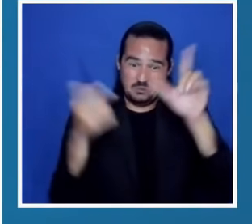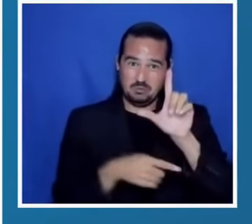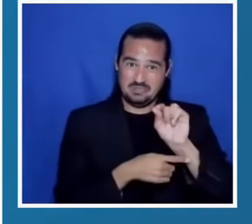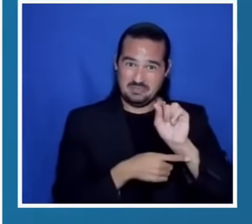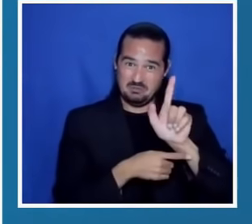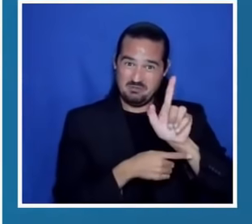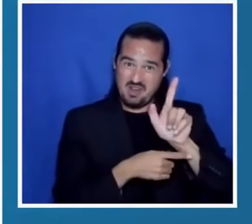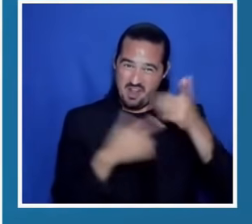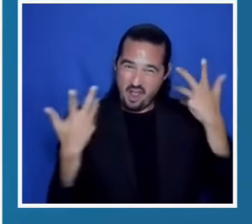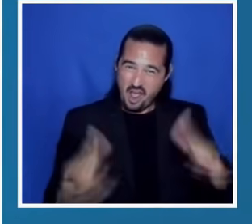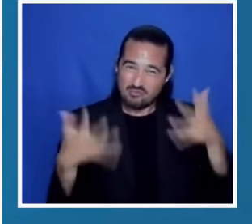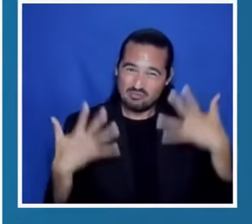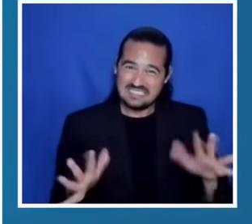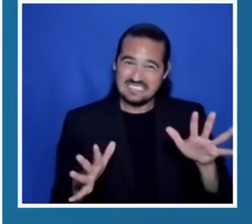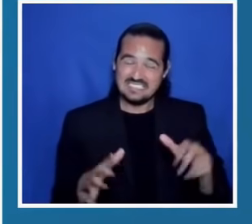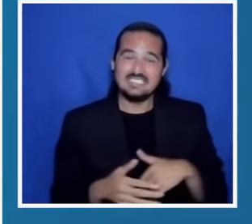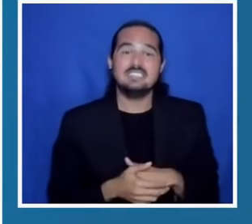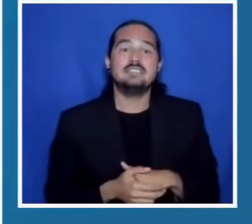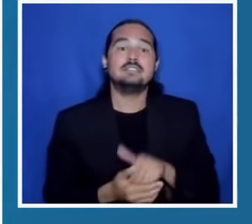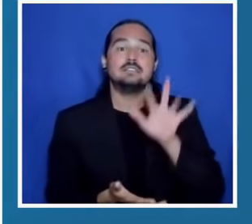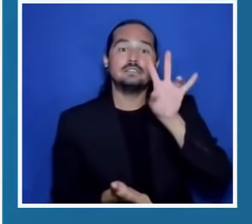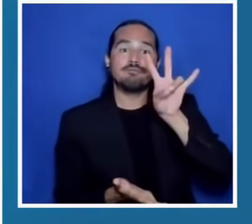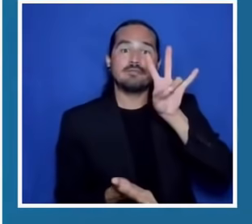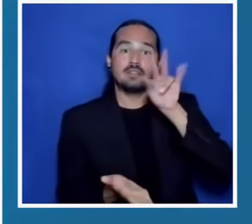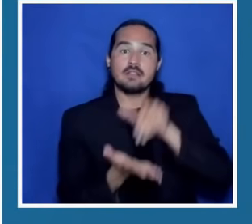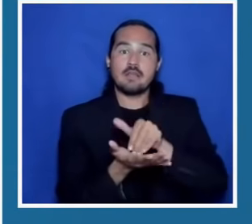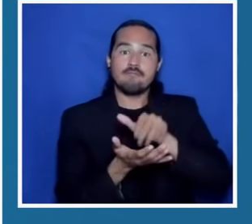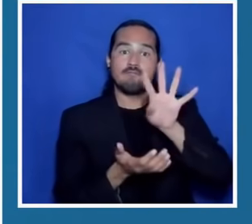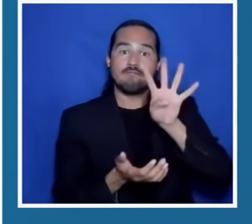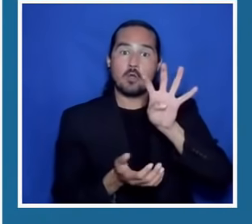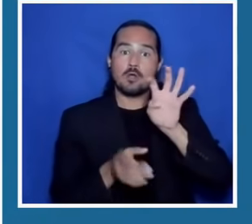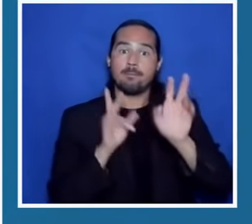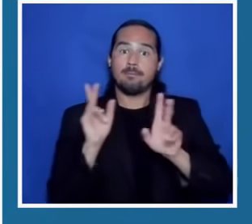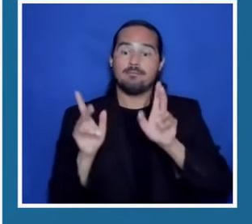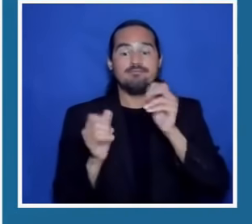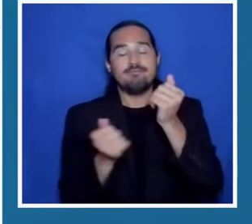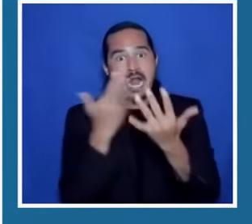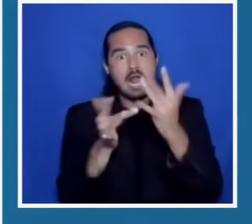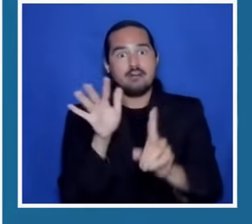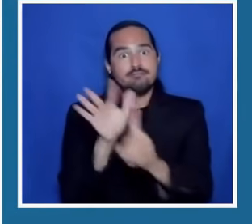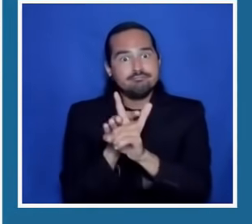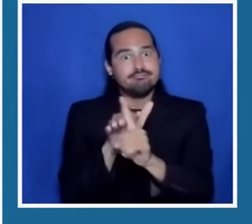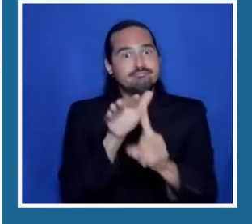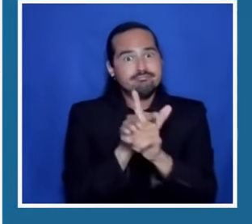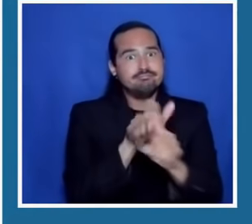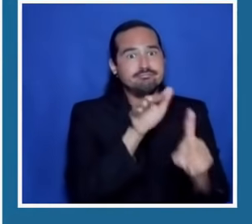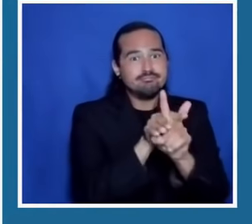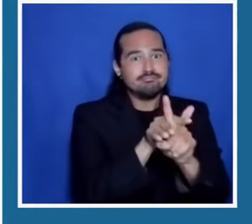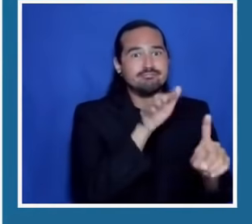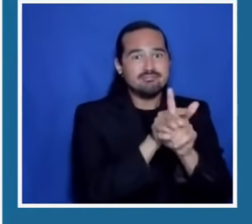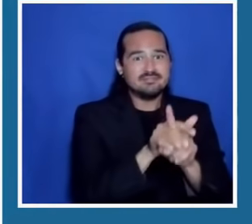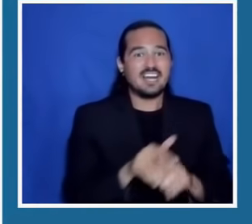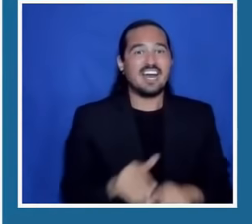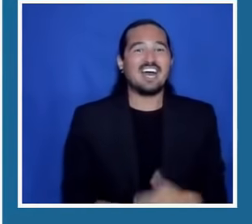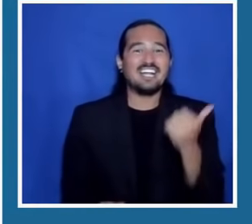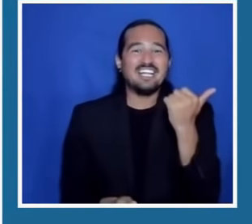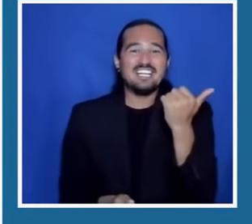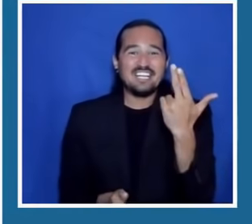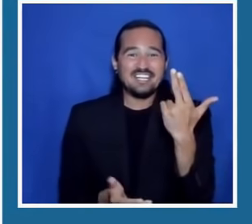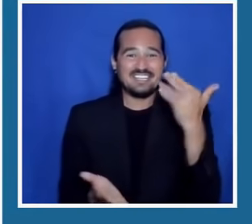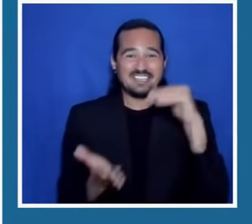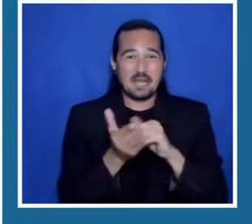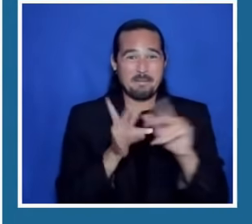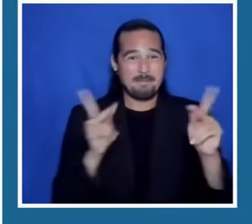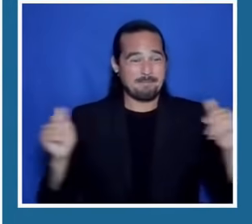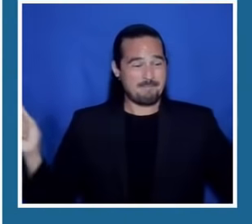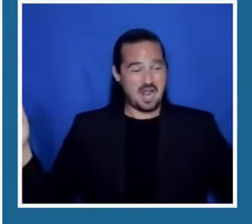7,400 fires. We currently have 13,000 personnel, firefighters, dozers, hand